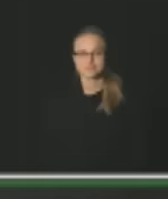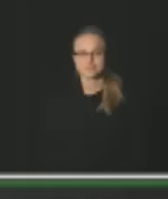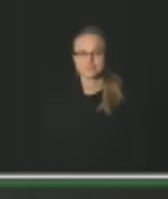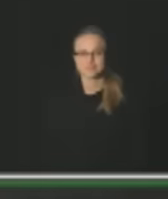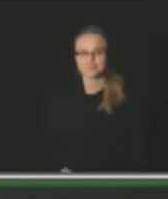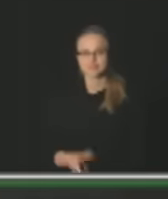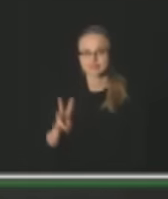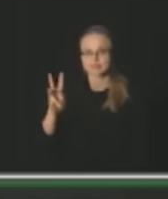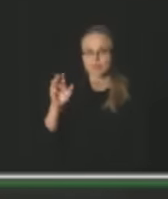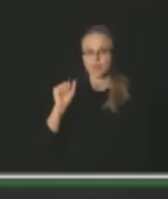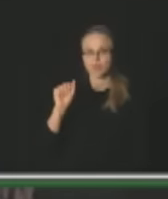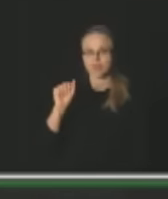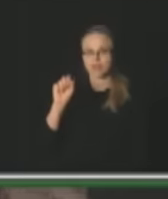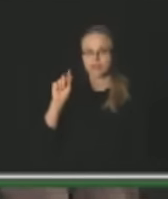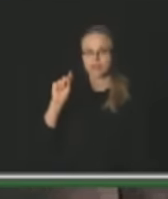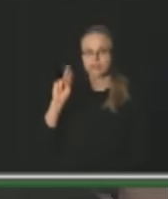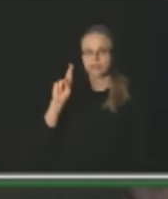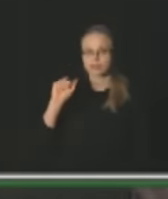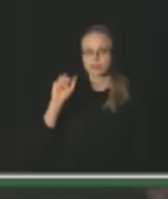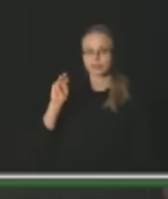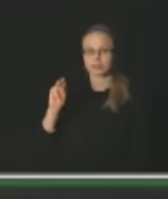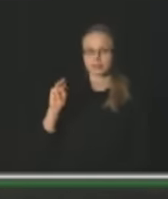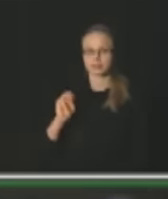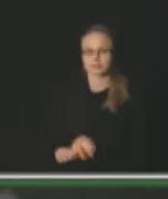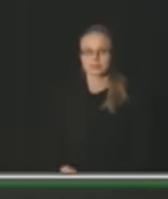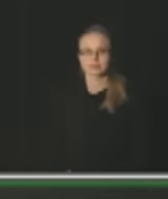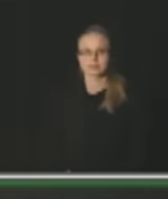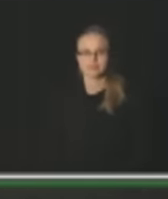Hua Truong.